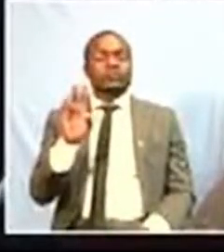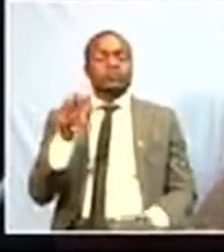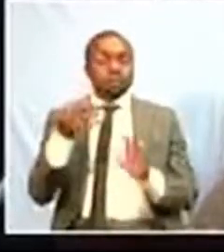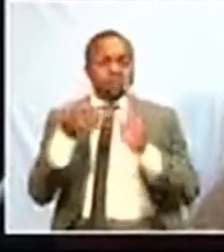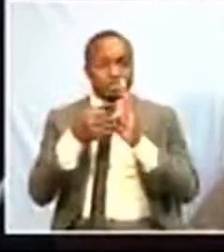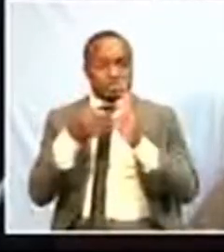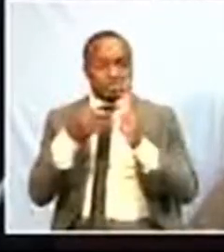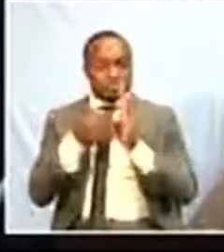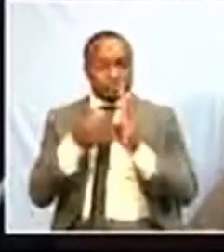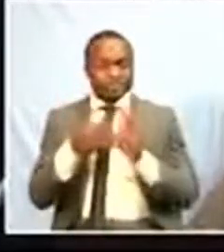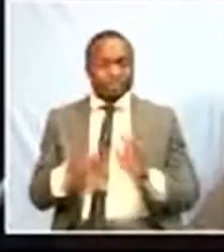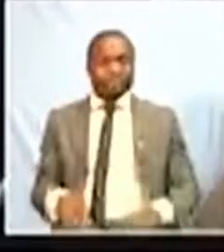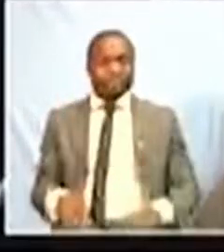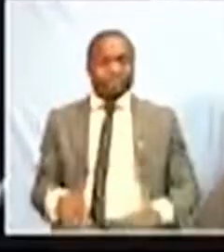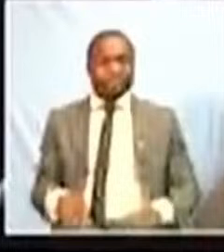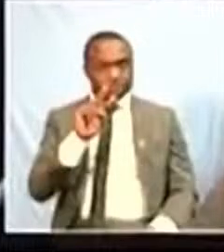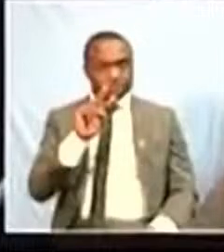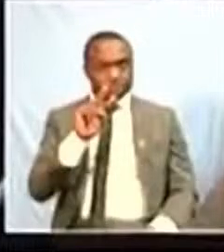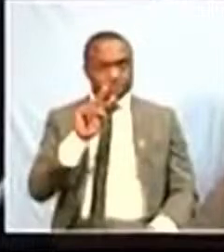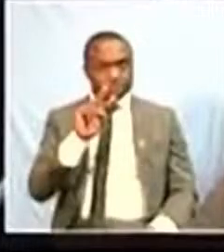February, isn't it?